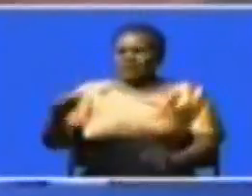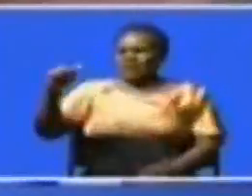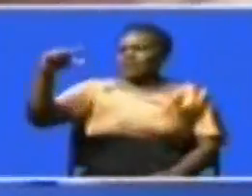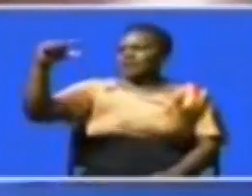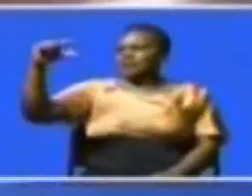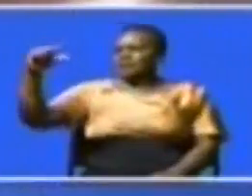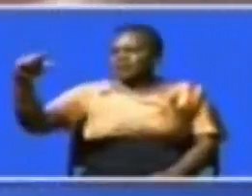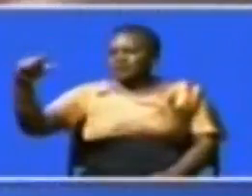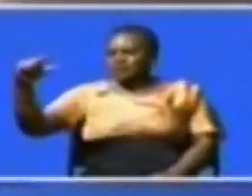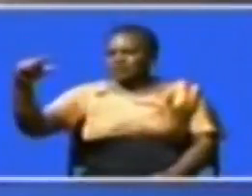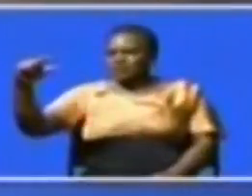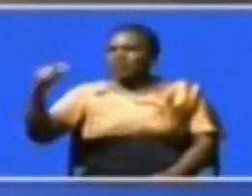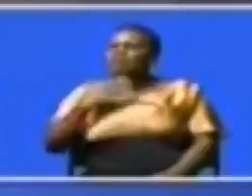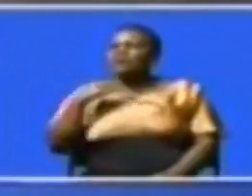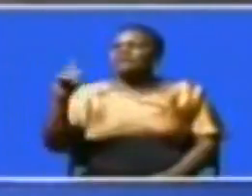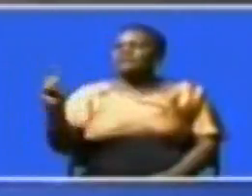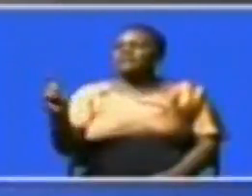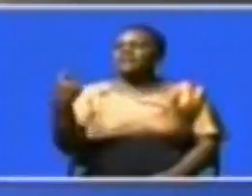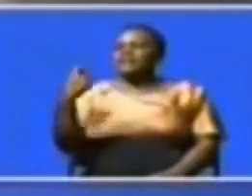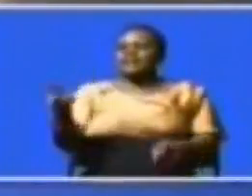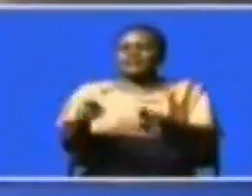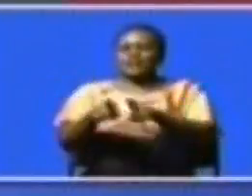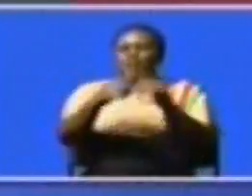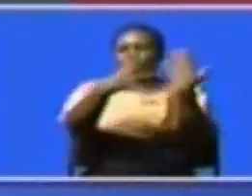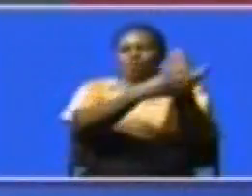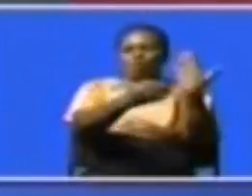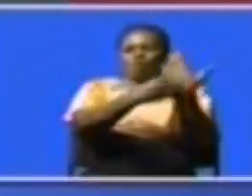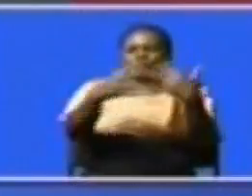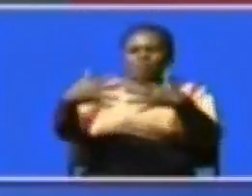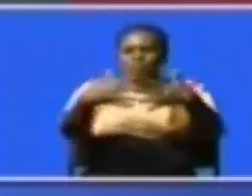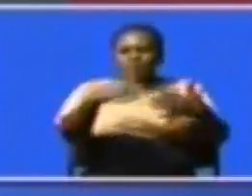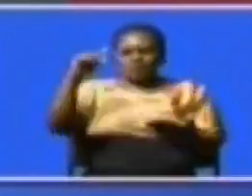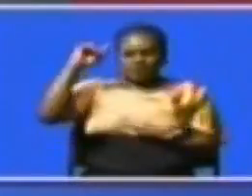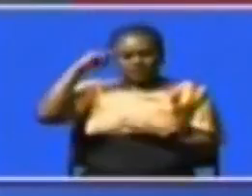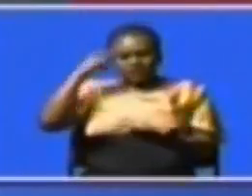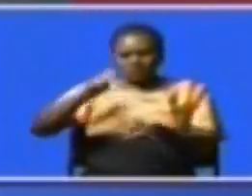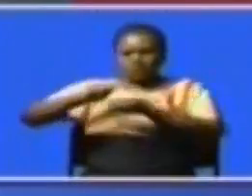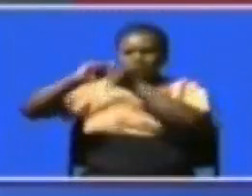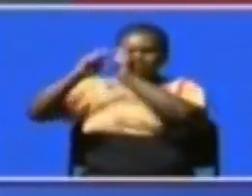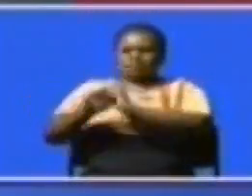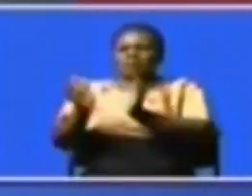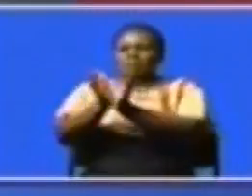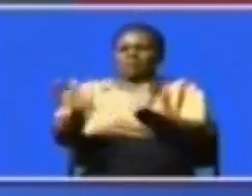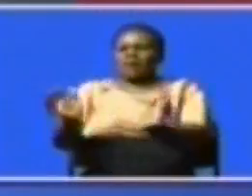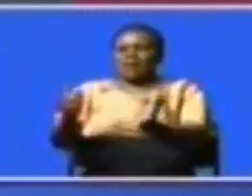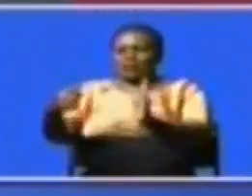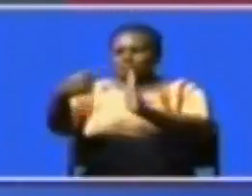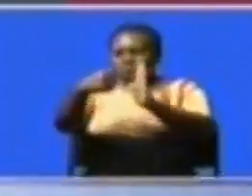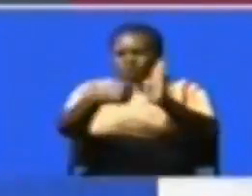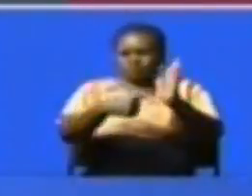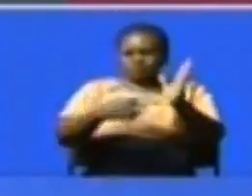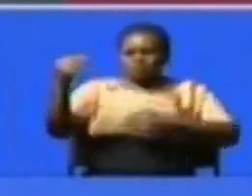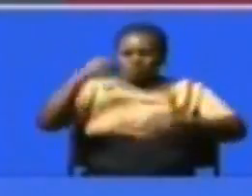General Paul Kihara, wants Kenya to head in that direction. Need to consider reviewing the bail terms in